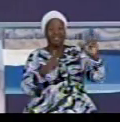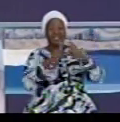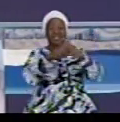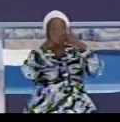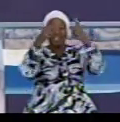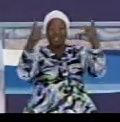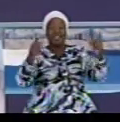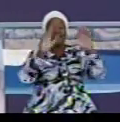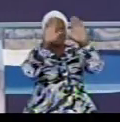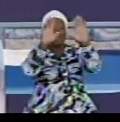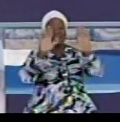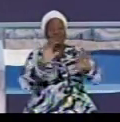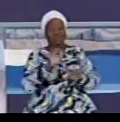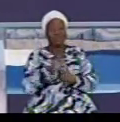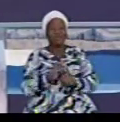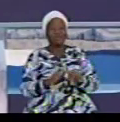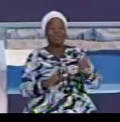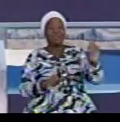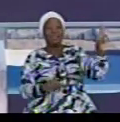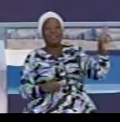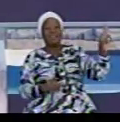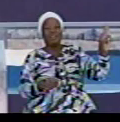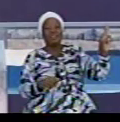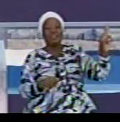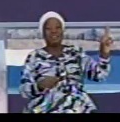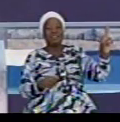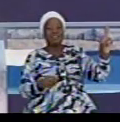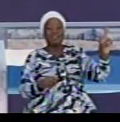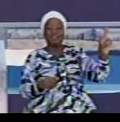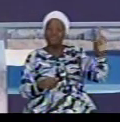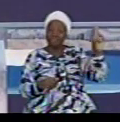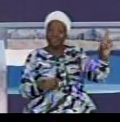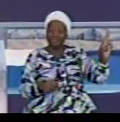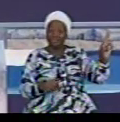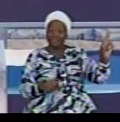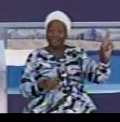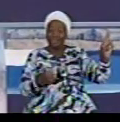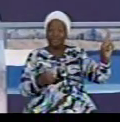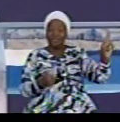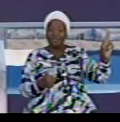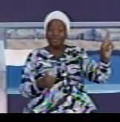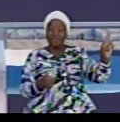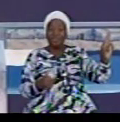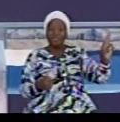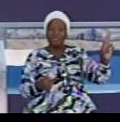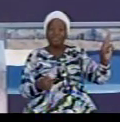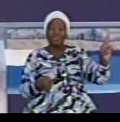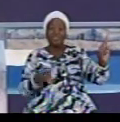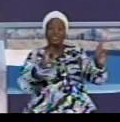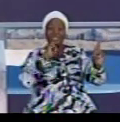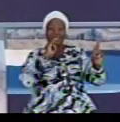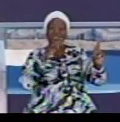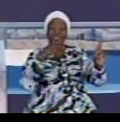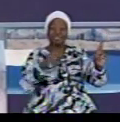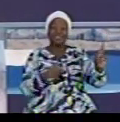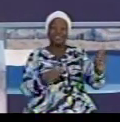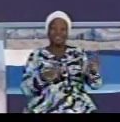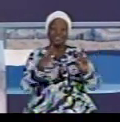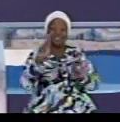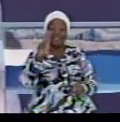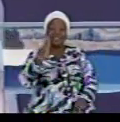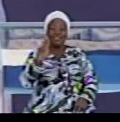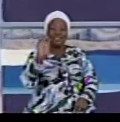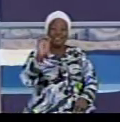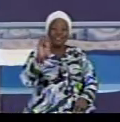incredible miracles. Are in miracle, are in the reverberating miracles